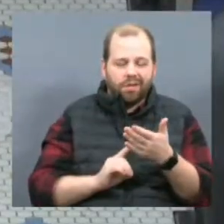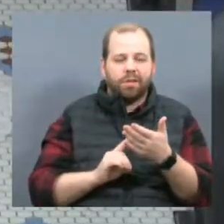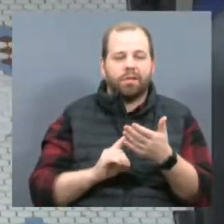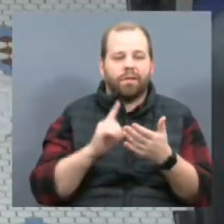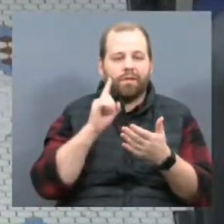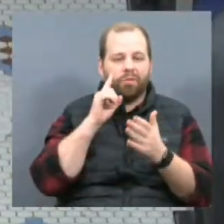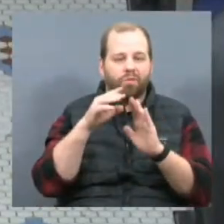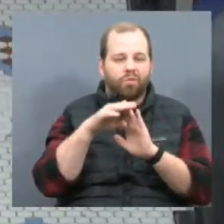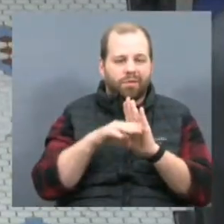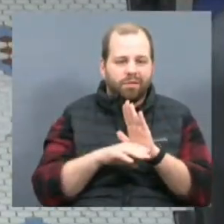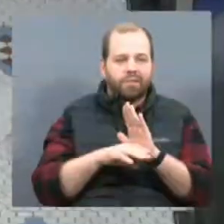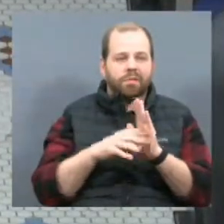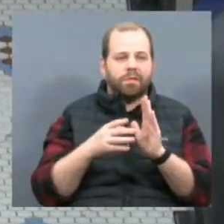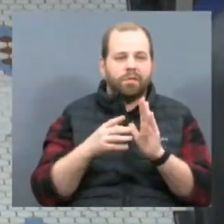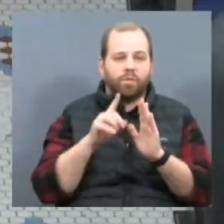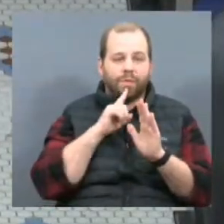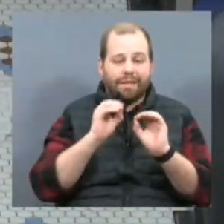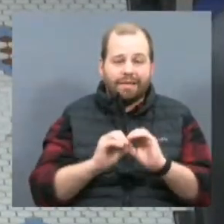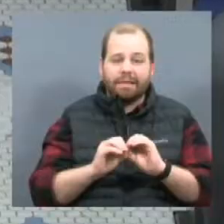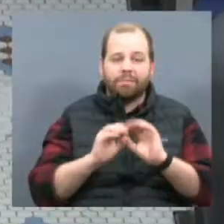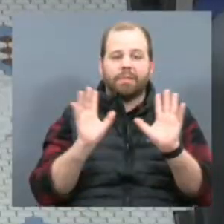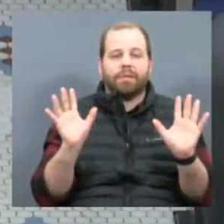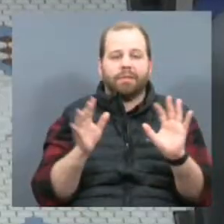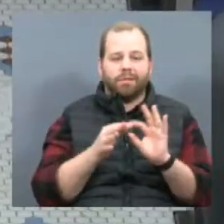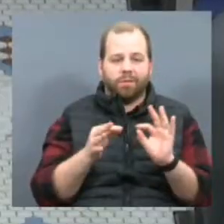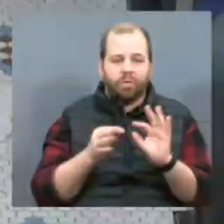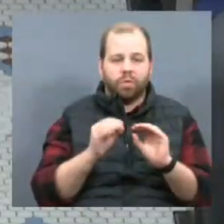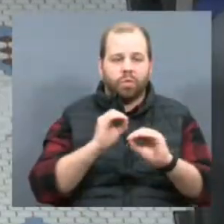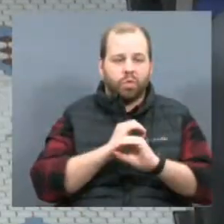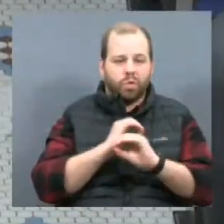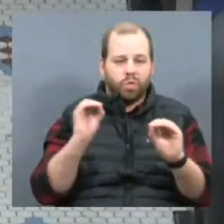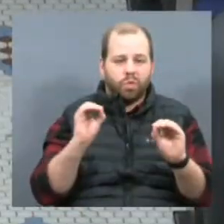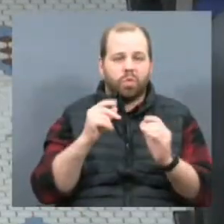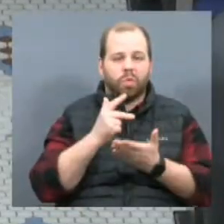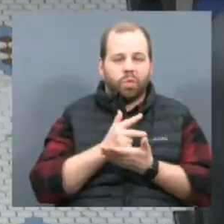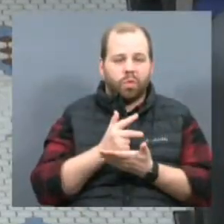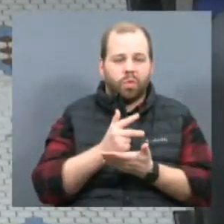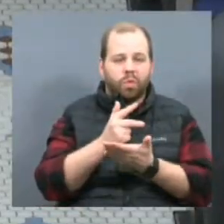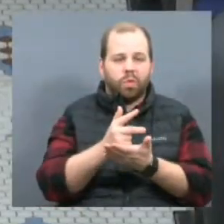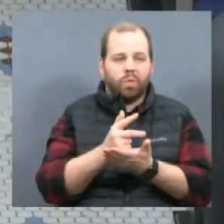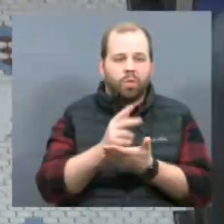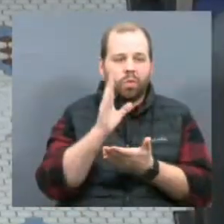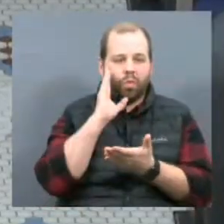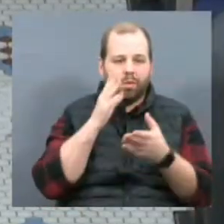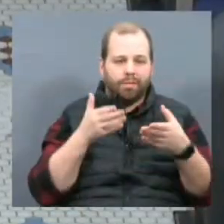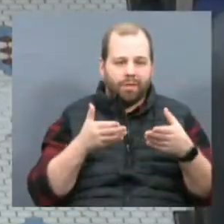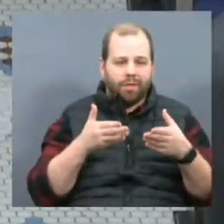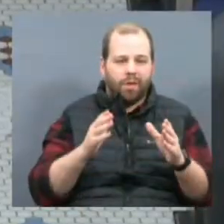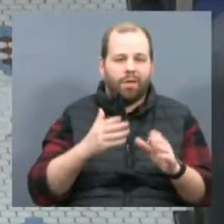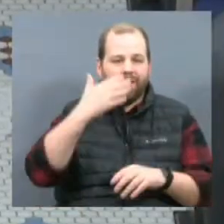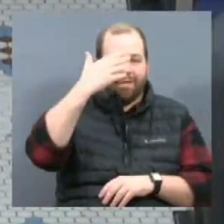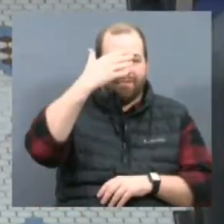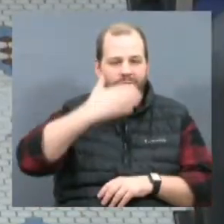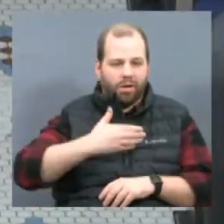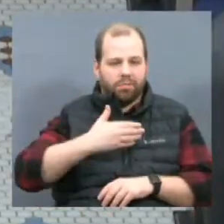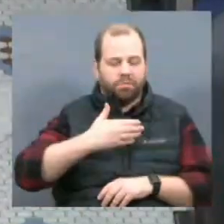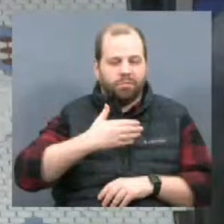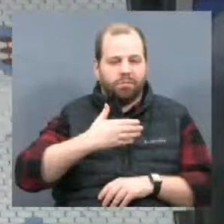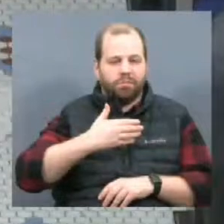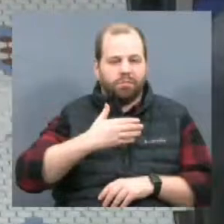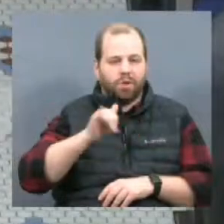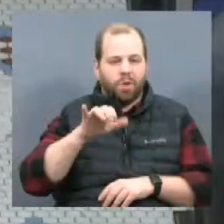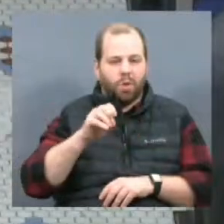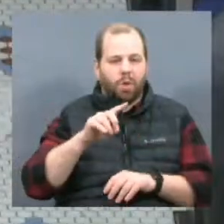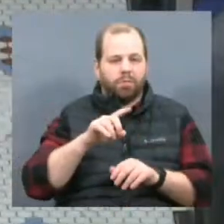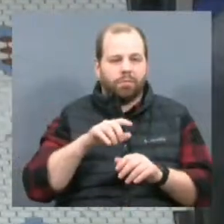District regulations, which explicitly state no parking shall be allowed in the front yard setback.